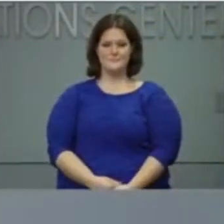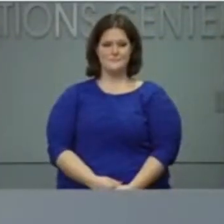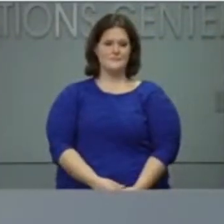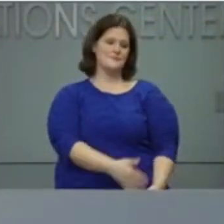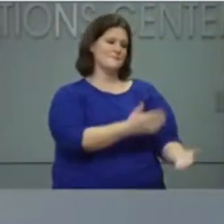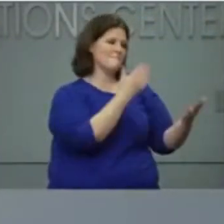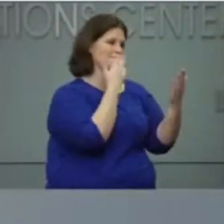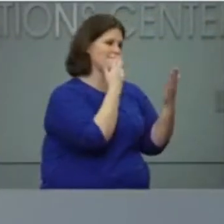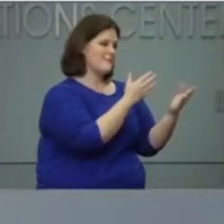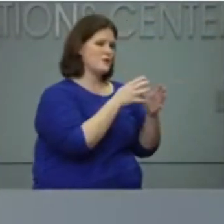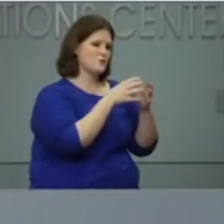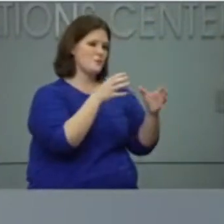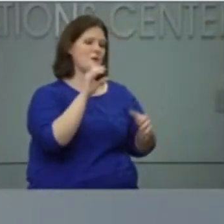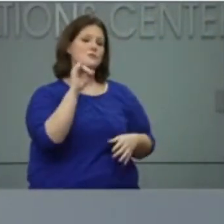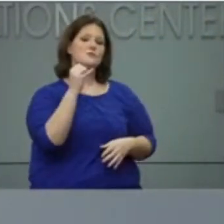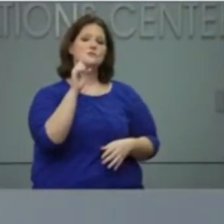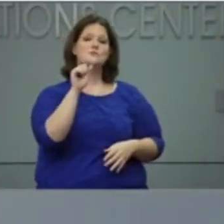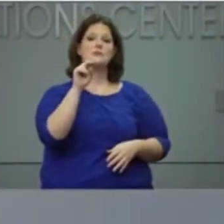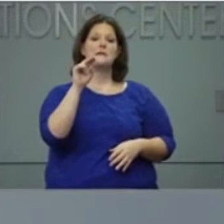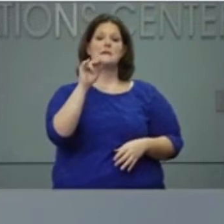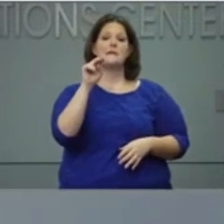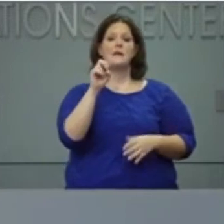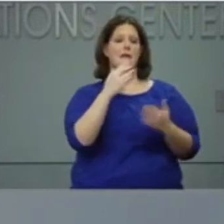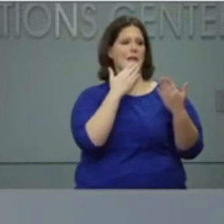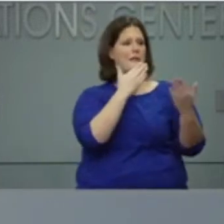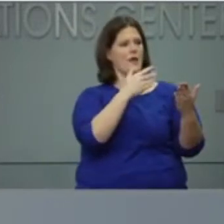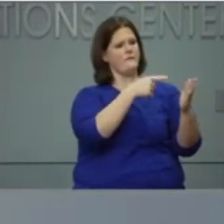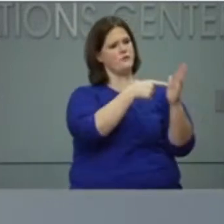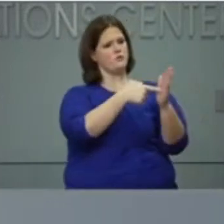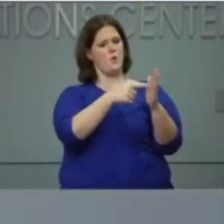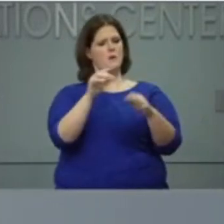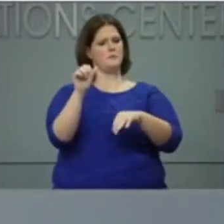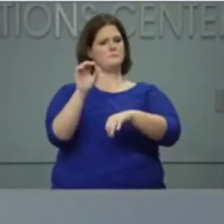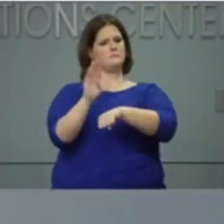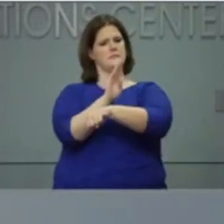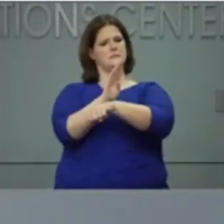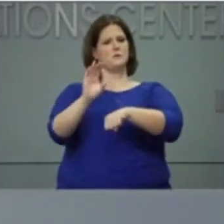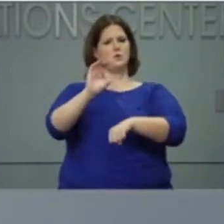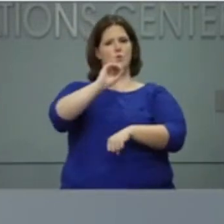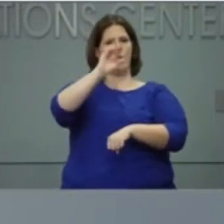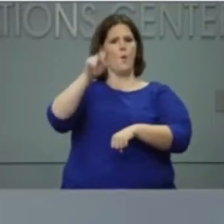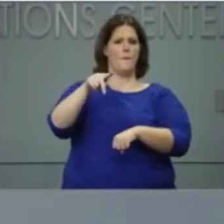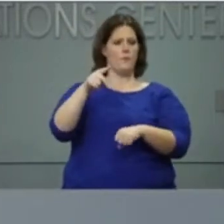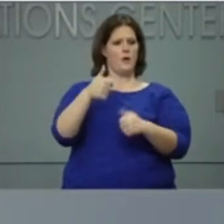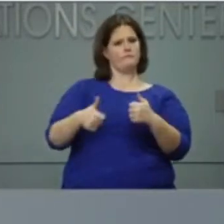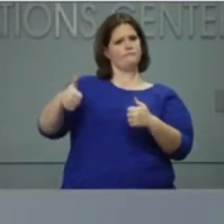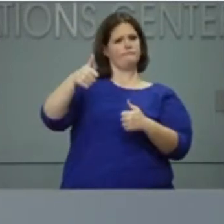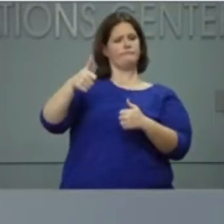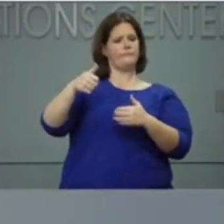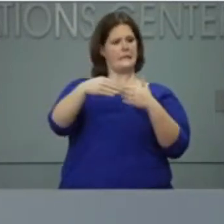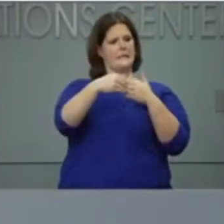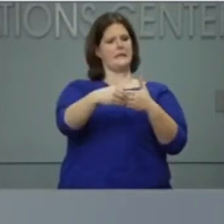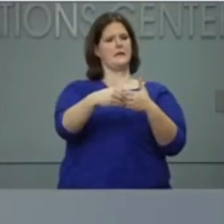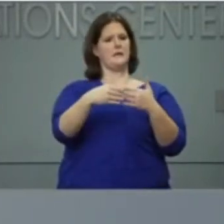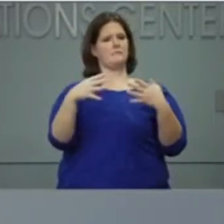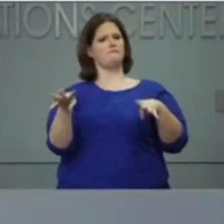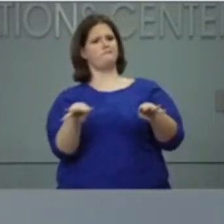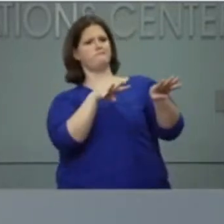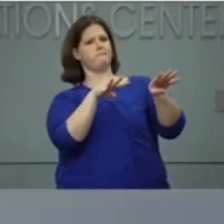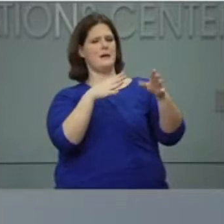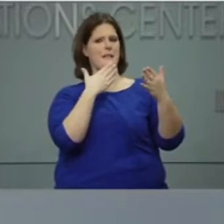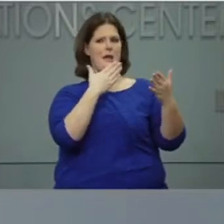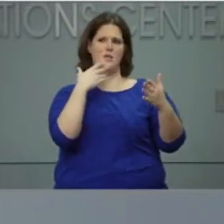Thanks a lot, Janine. Thank you for showing the type of corporate and business leadership that we need to end this pandemic once and for